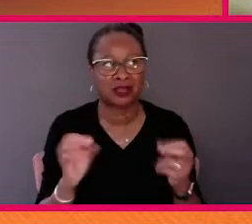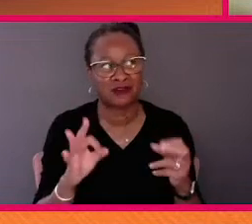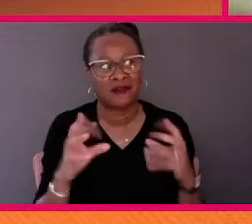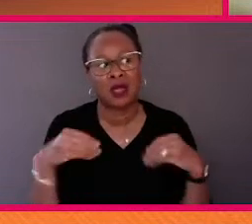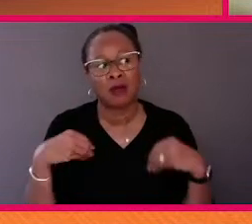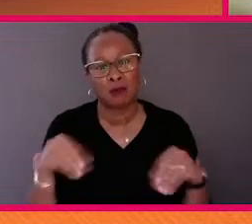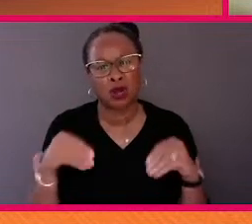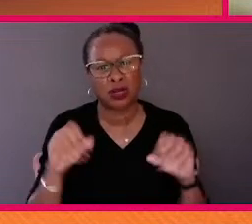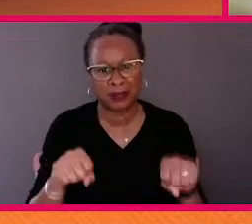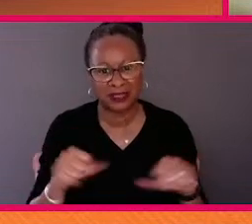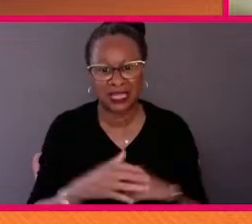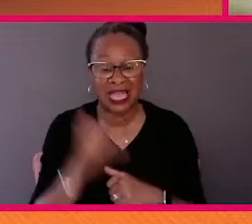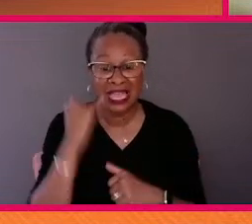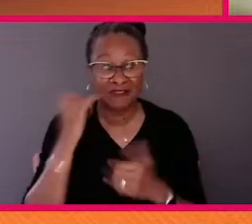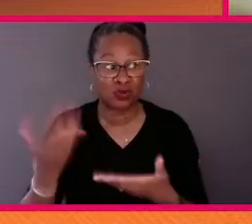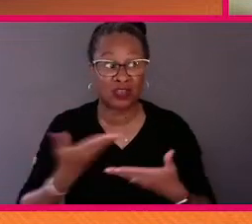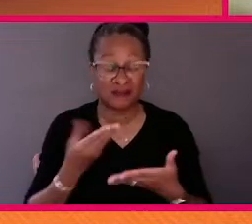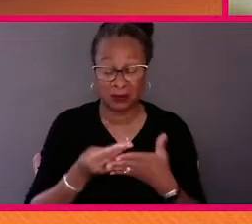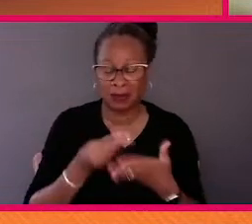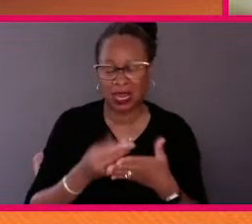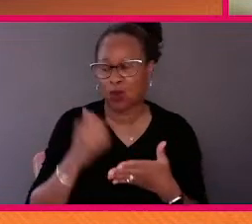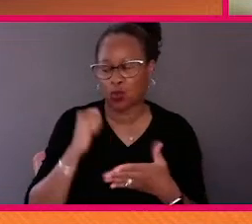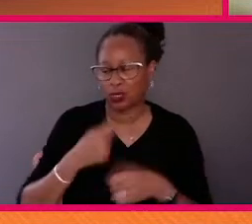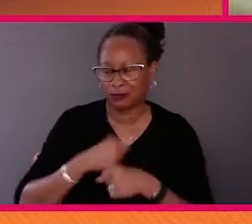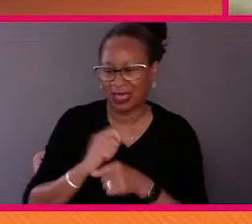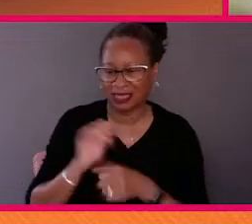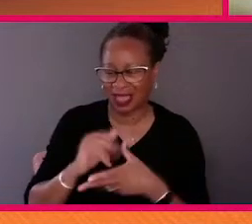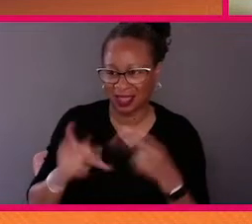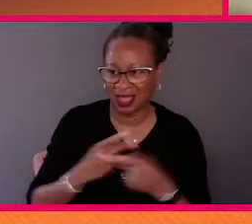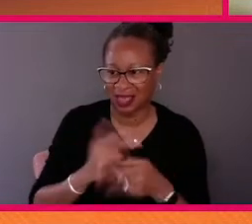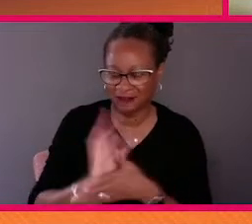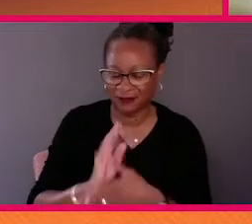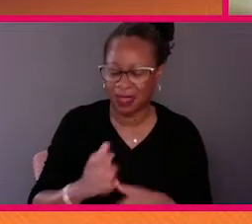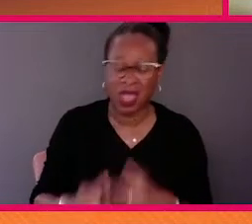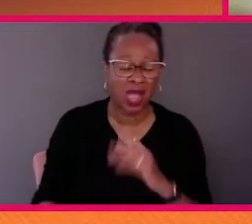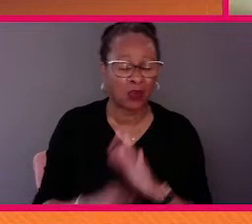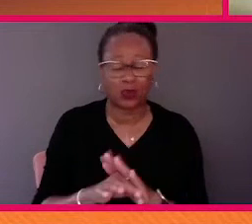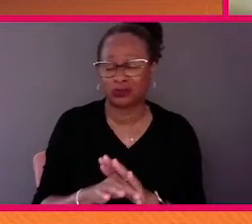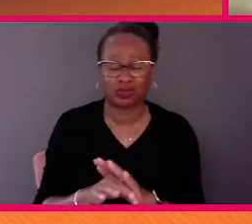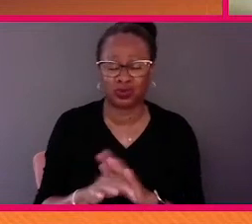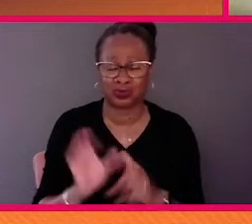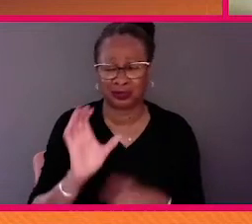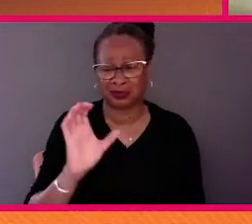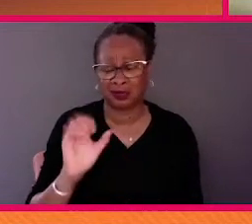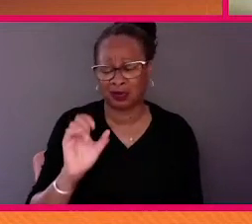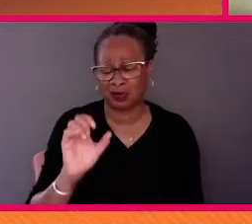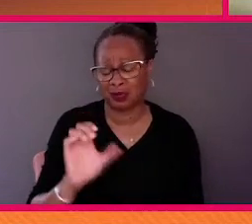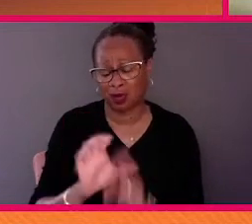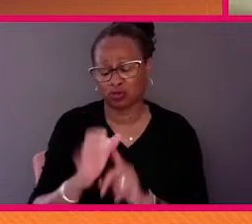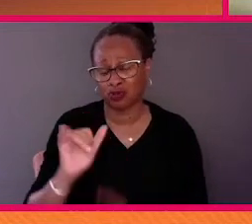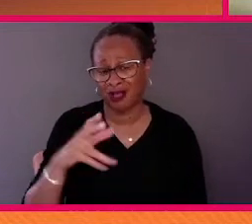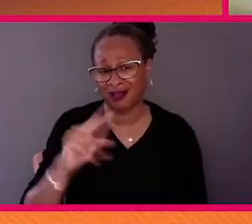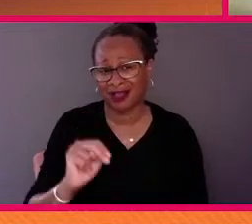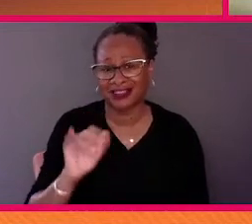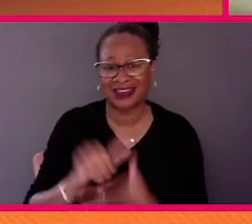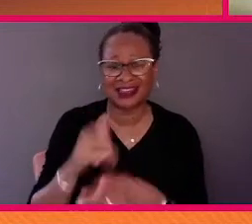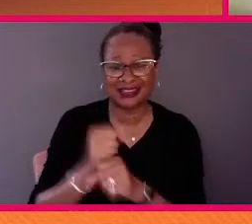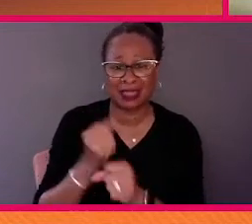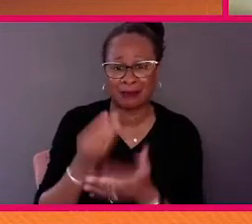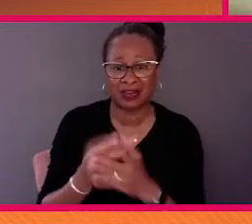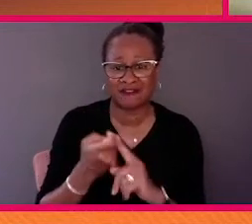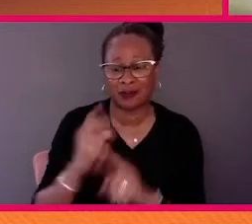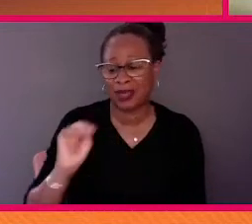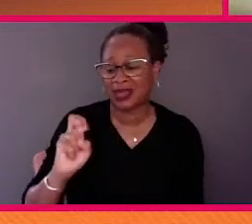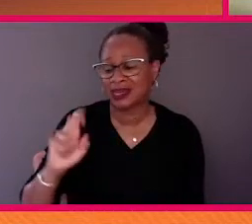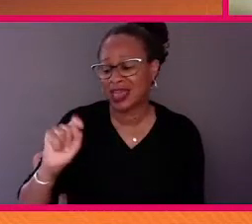you were to give me the money, I wouldn't make one of those films. I wouldn't choose a cultural icon that that I could maybe get money from Netflix to do. I